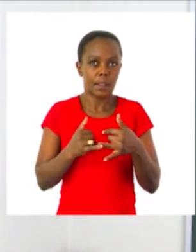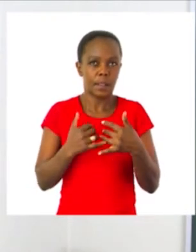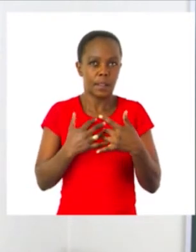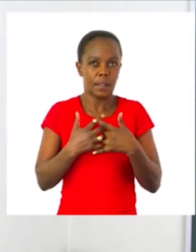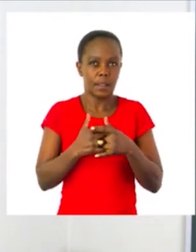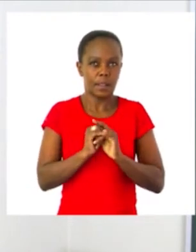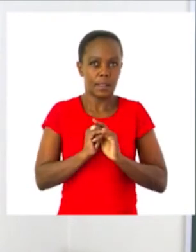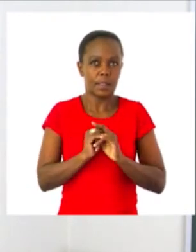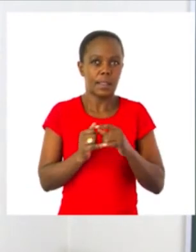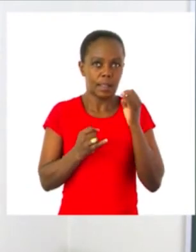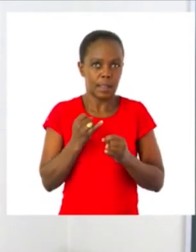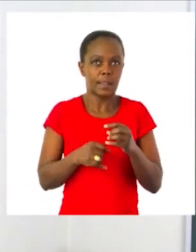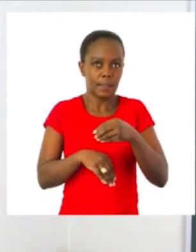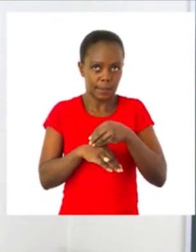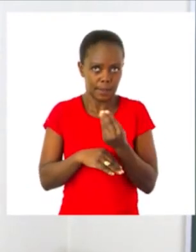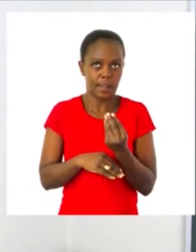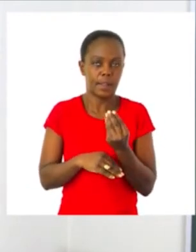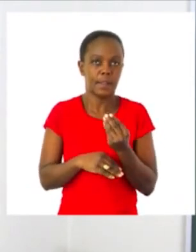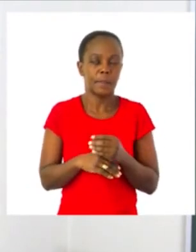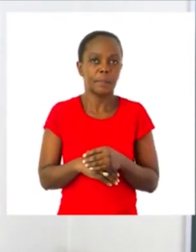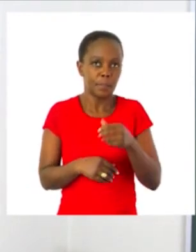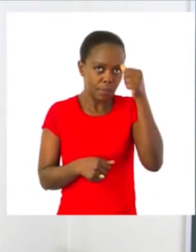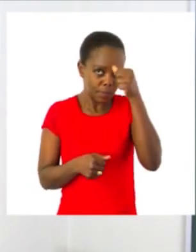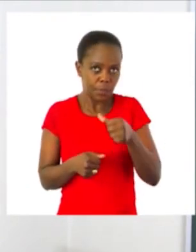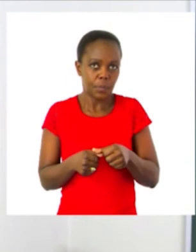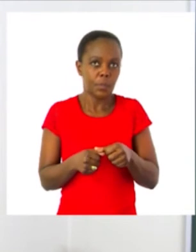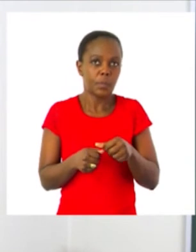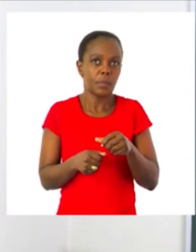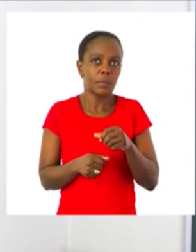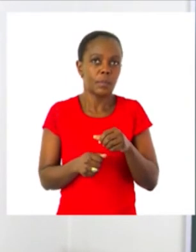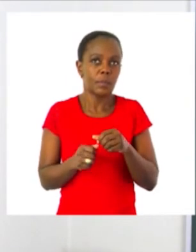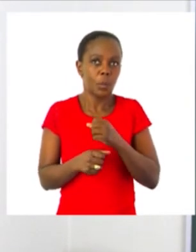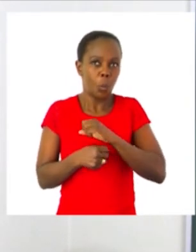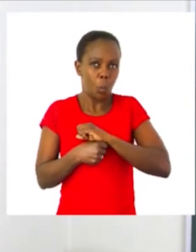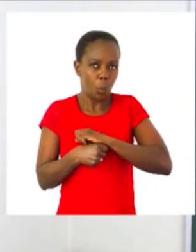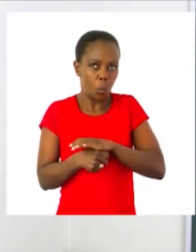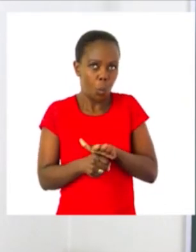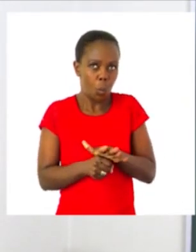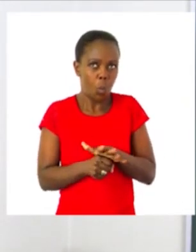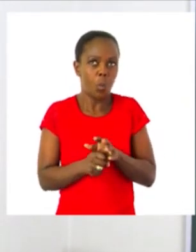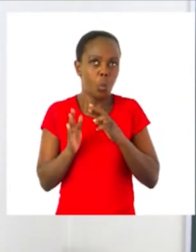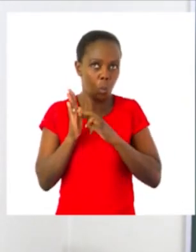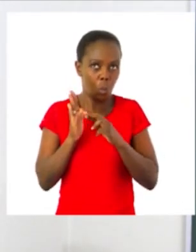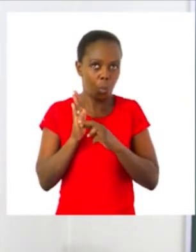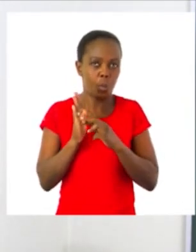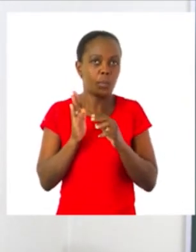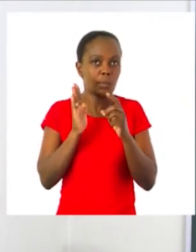a Saturday. Let's remember our COVID-19 rules. Let us sanitize our